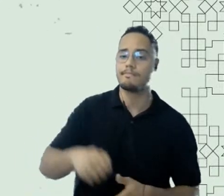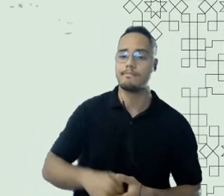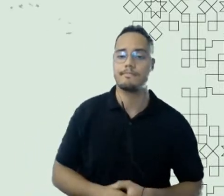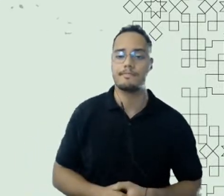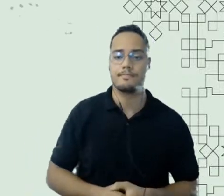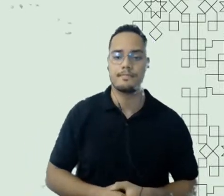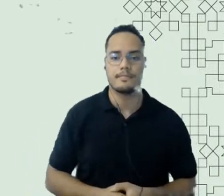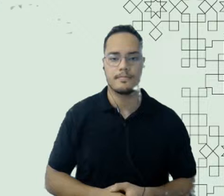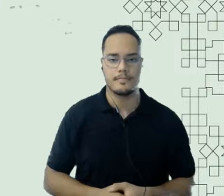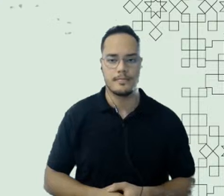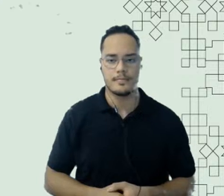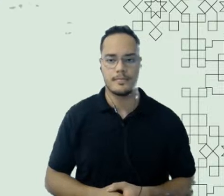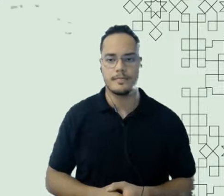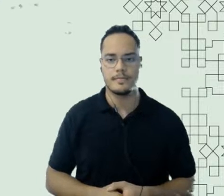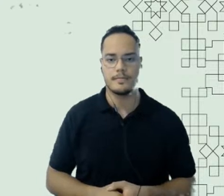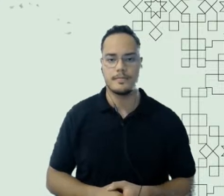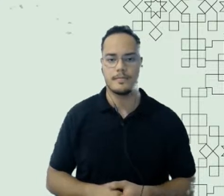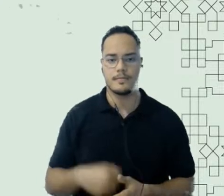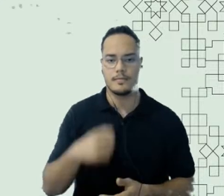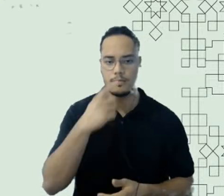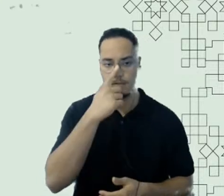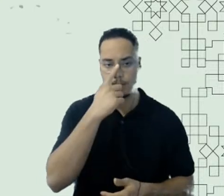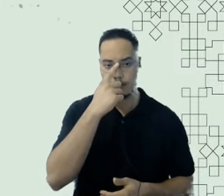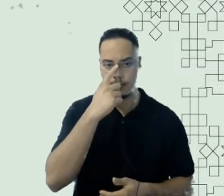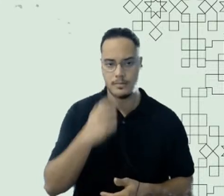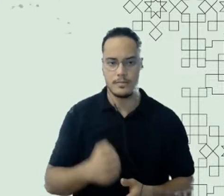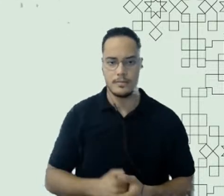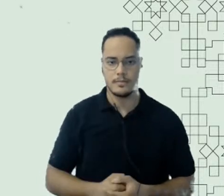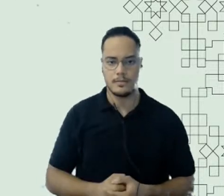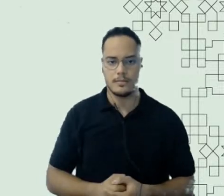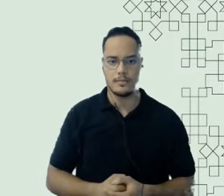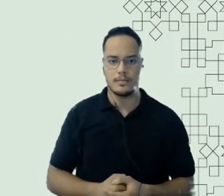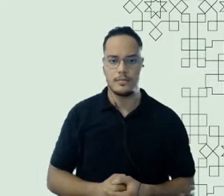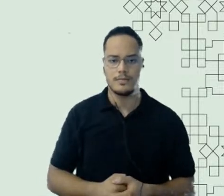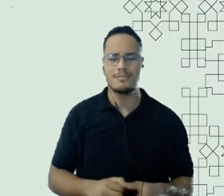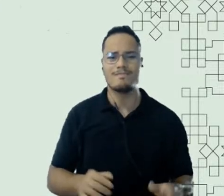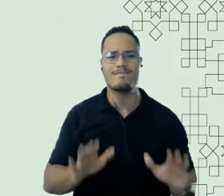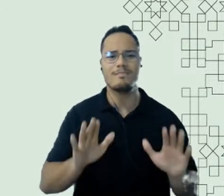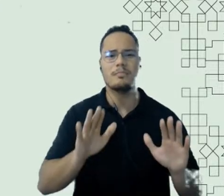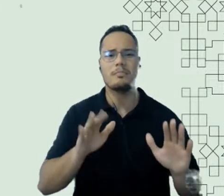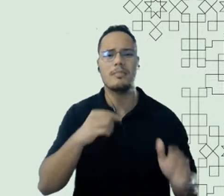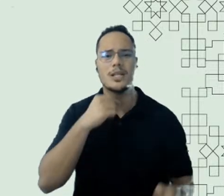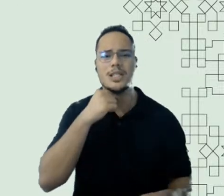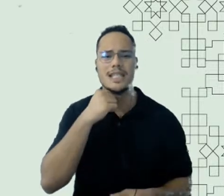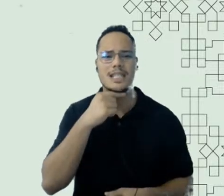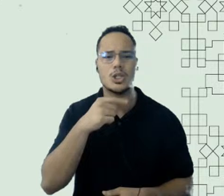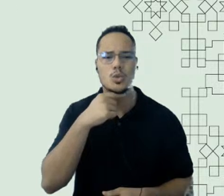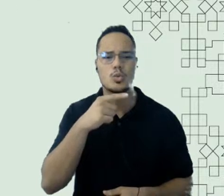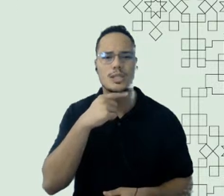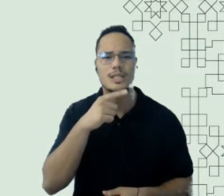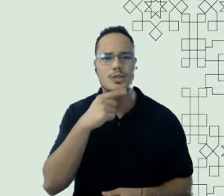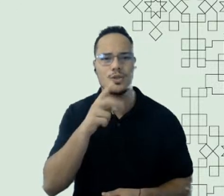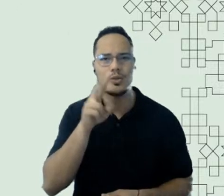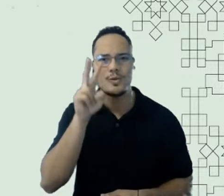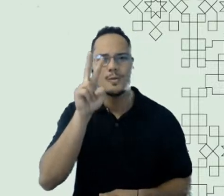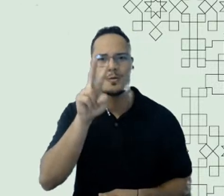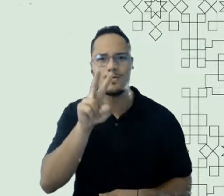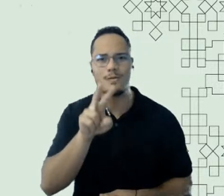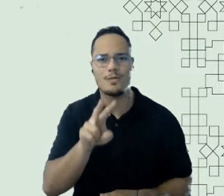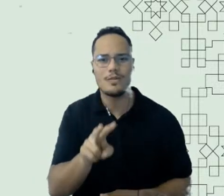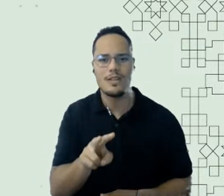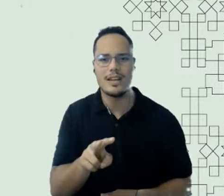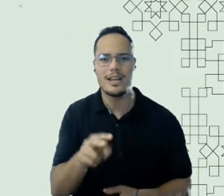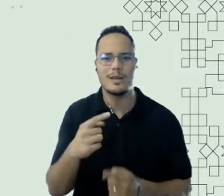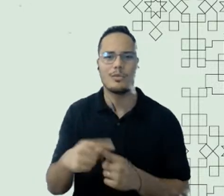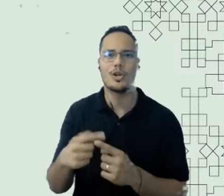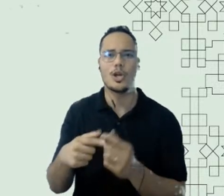but I cannot see it when I'm talking to you. So let me just rearrange. Okay. So actually, what is important is